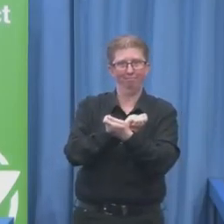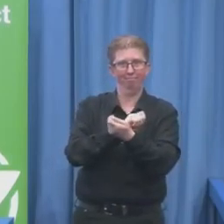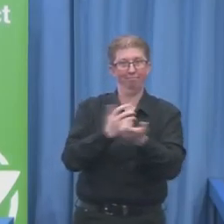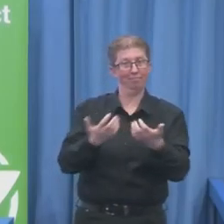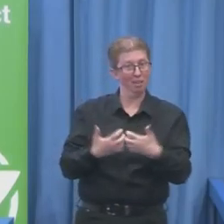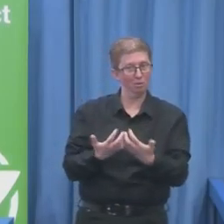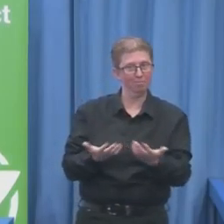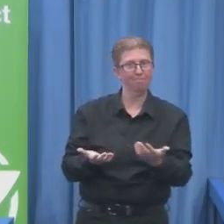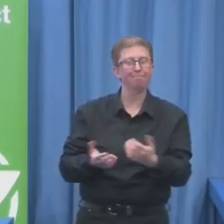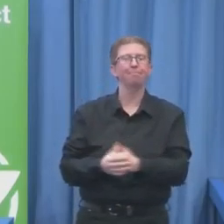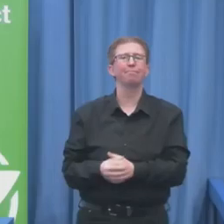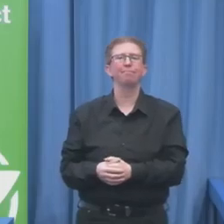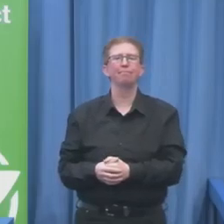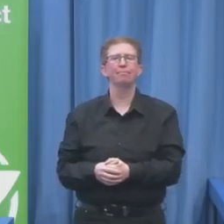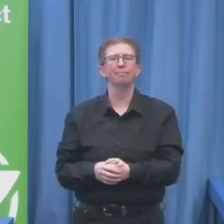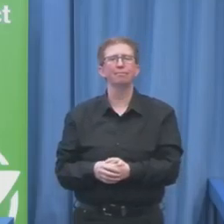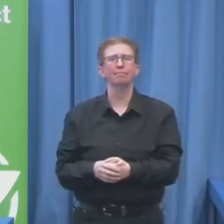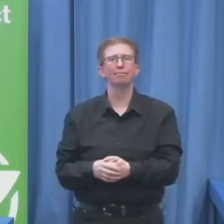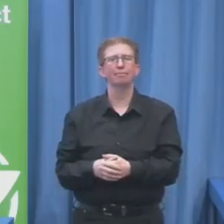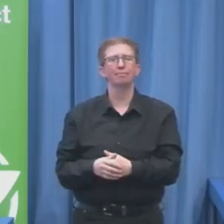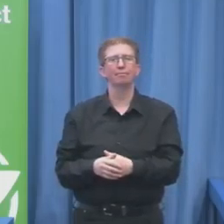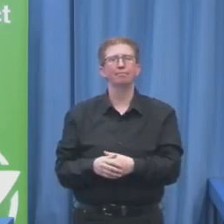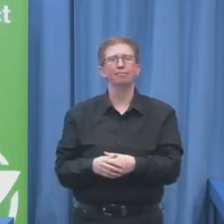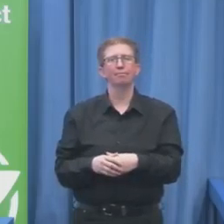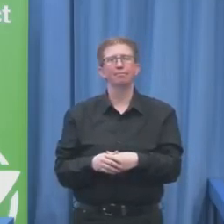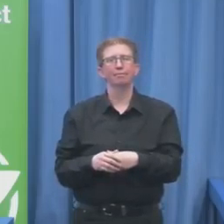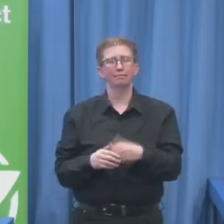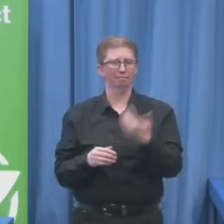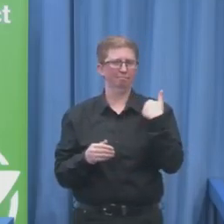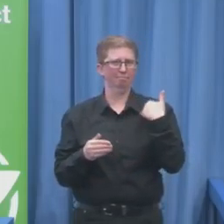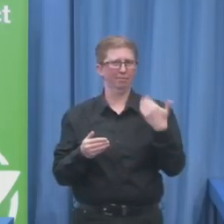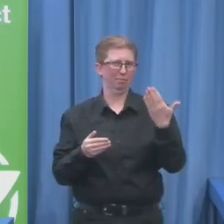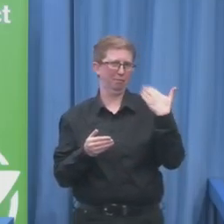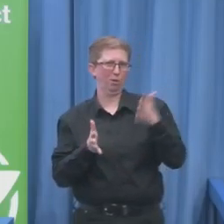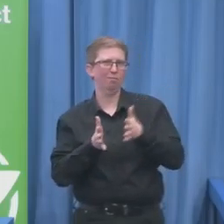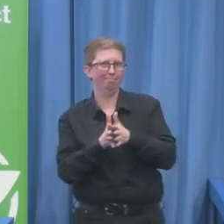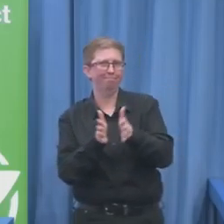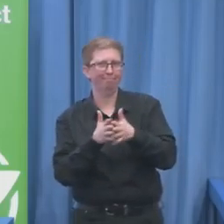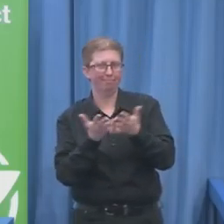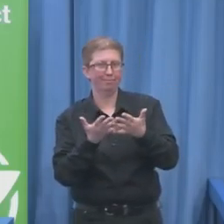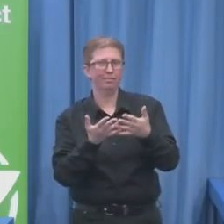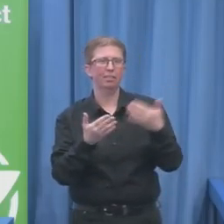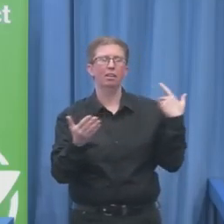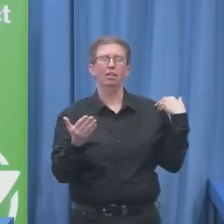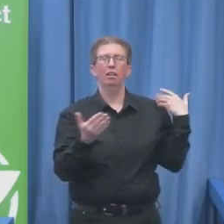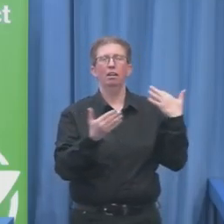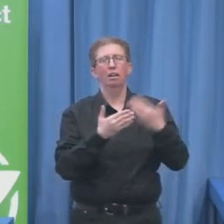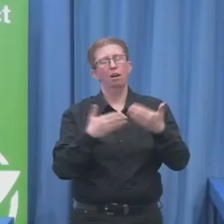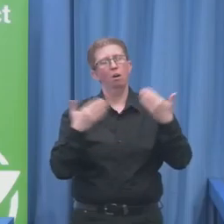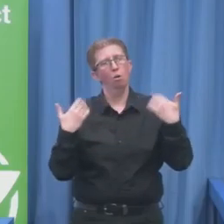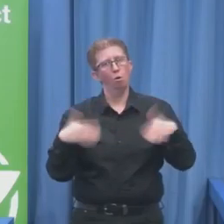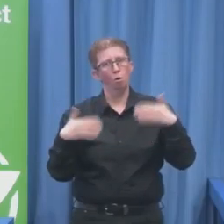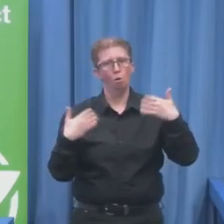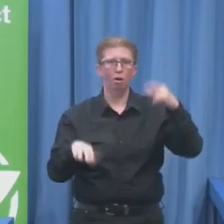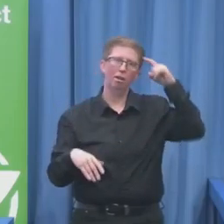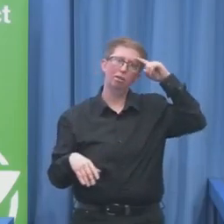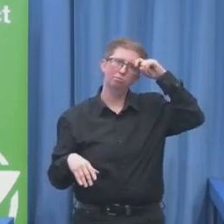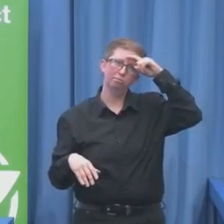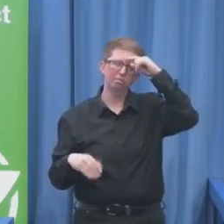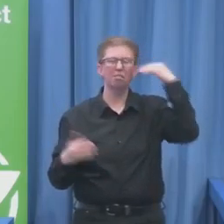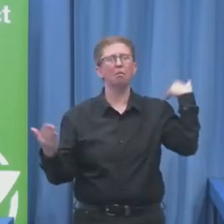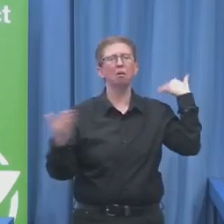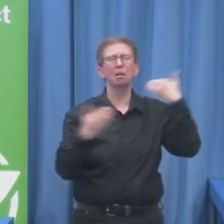Remember that I was talking about the challenges, because we are sidestepping the traditional system. So, I mean, it was necessary for